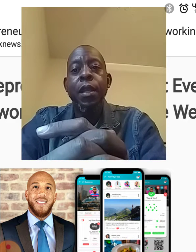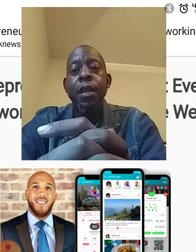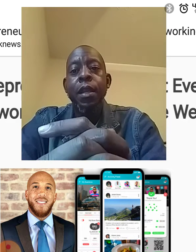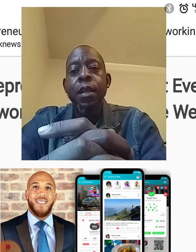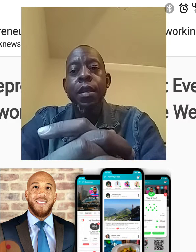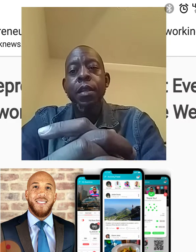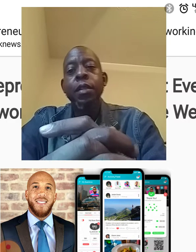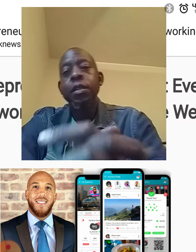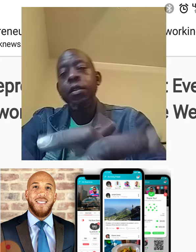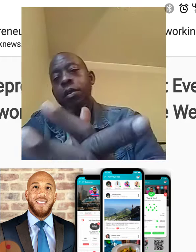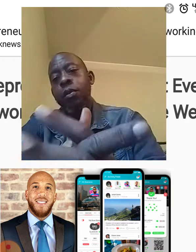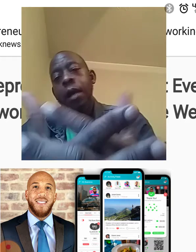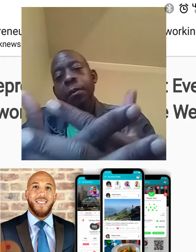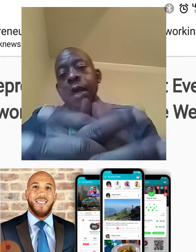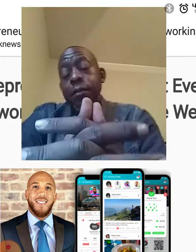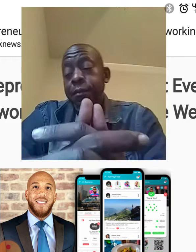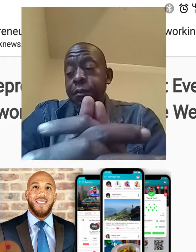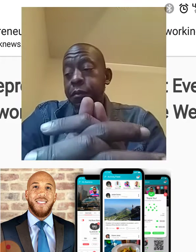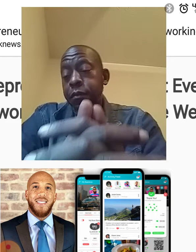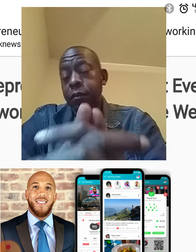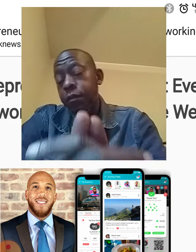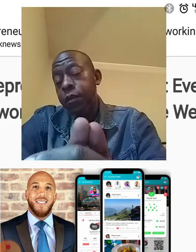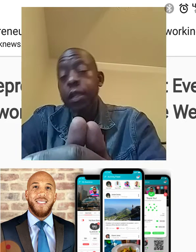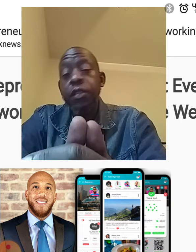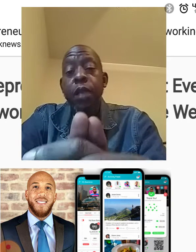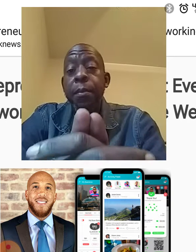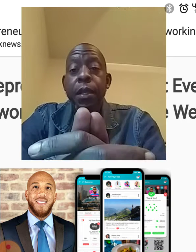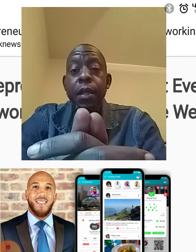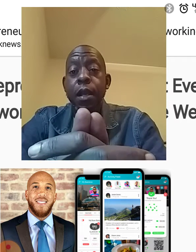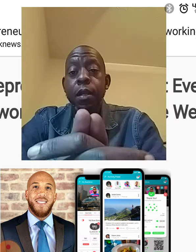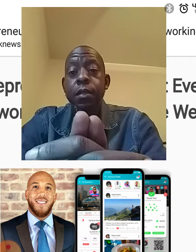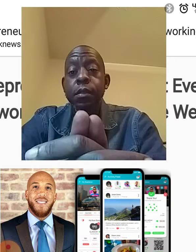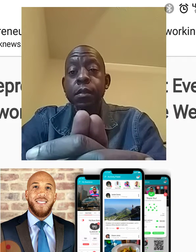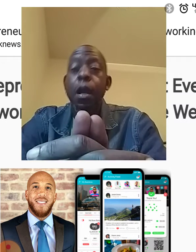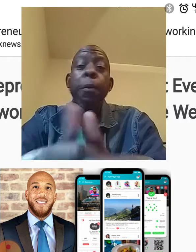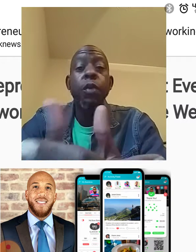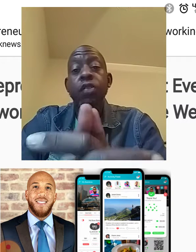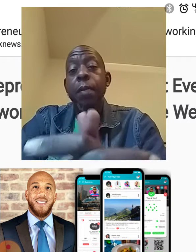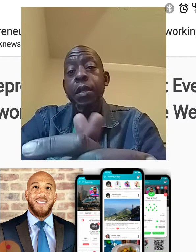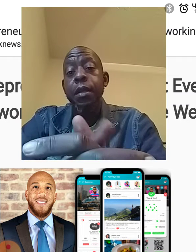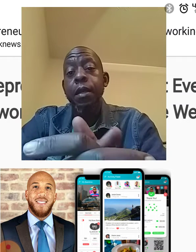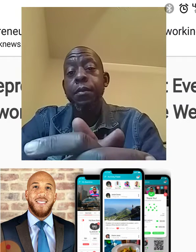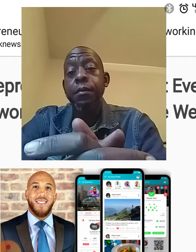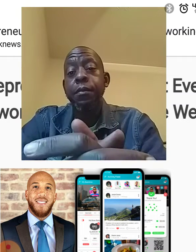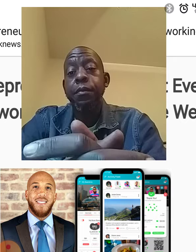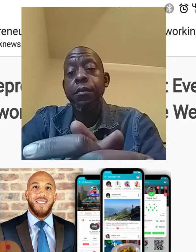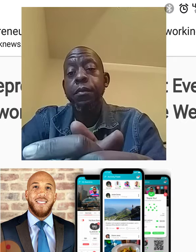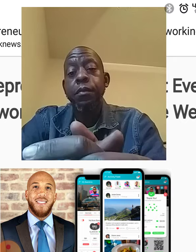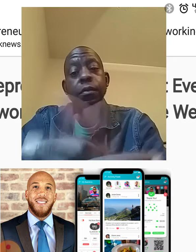anyway. So I'm like, let's try being out. I'm going to try being out.